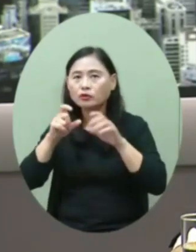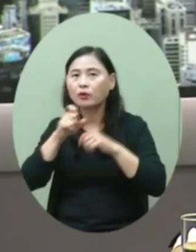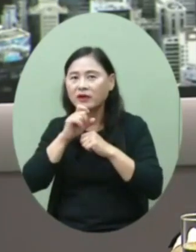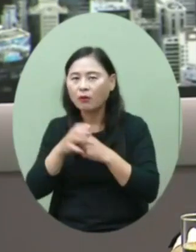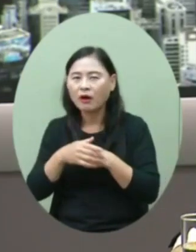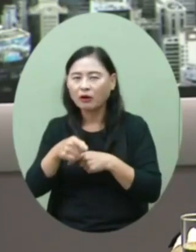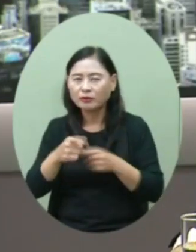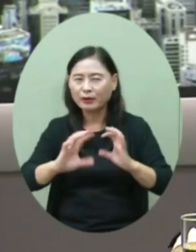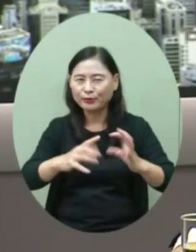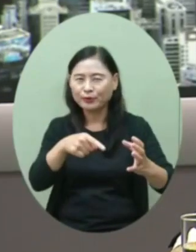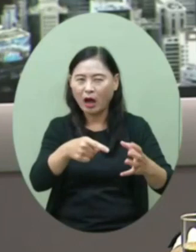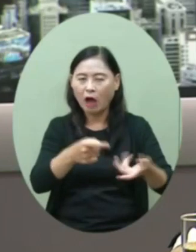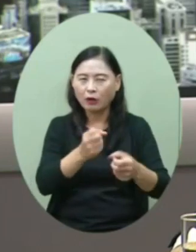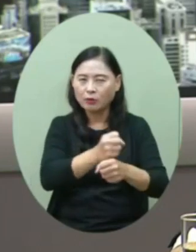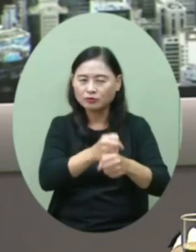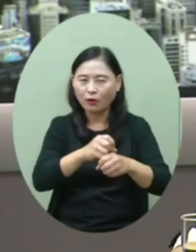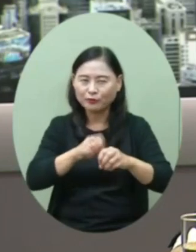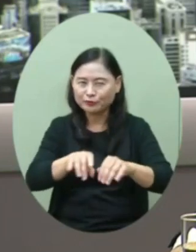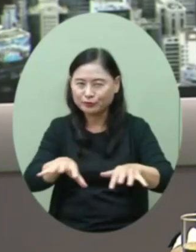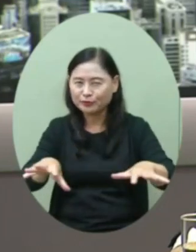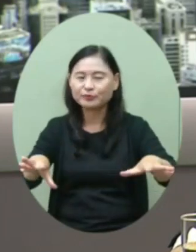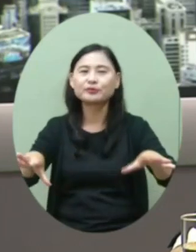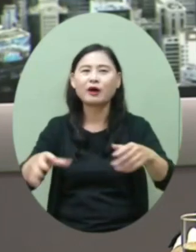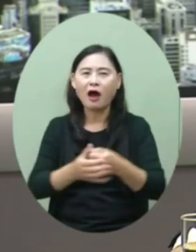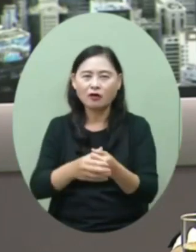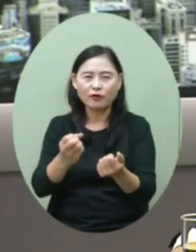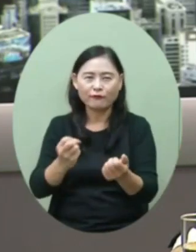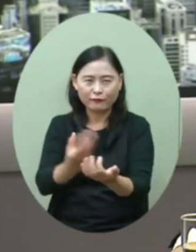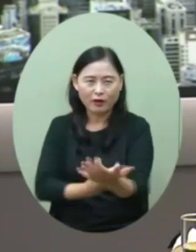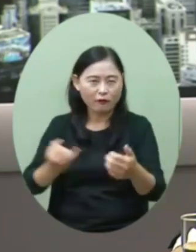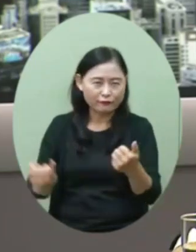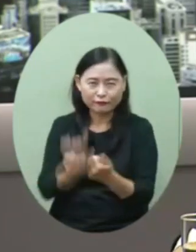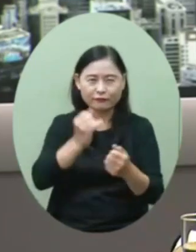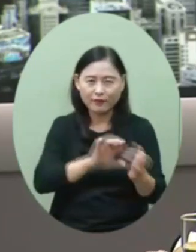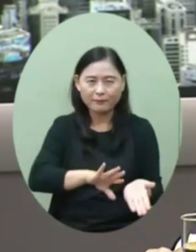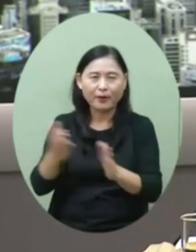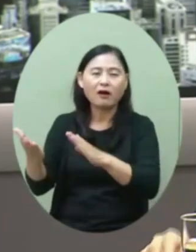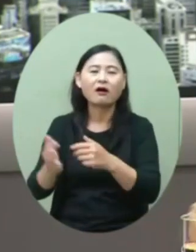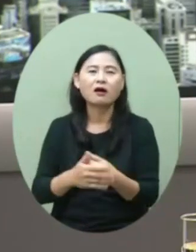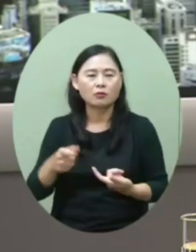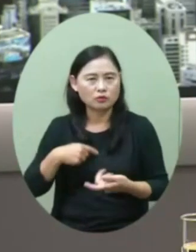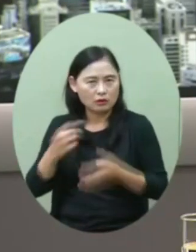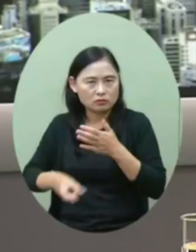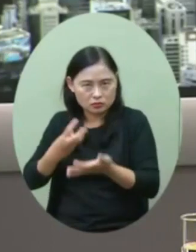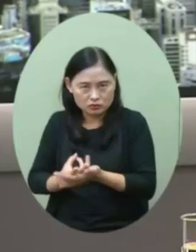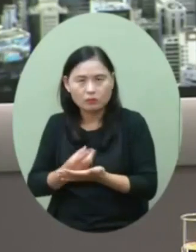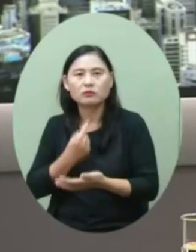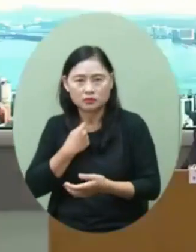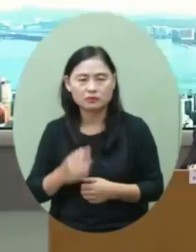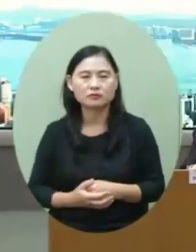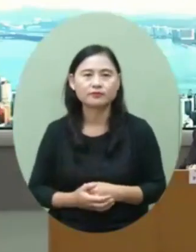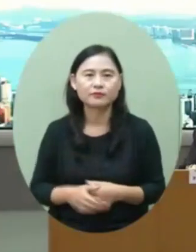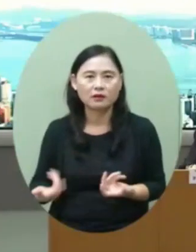do things, they can infiltrate our government in ways you cannot imagine, so we have to be highly